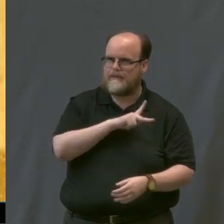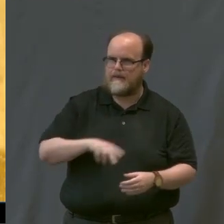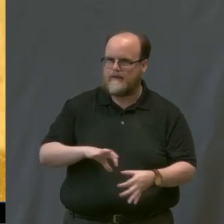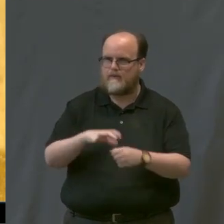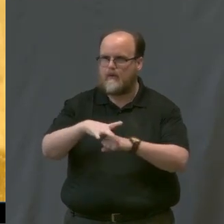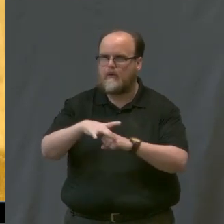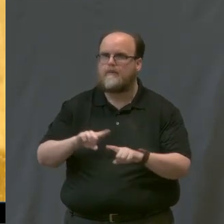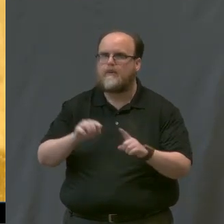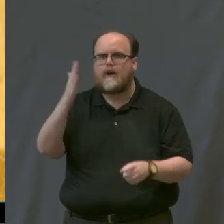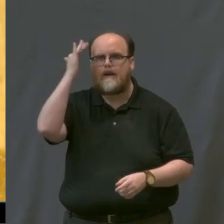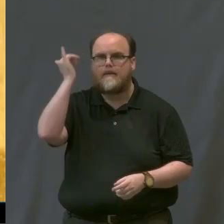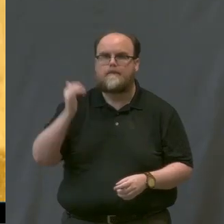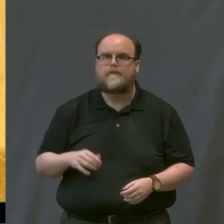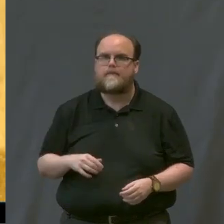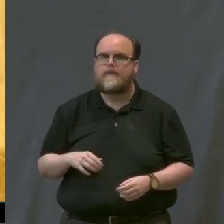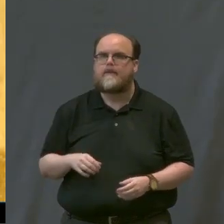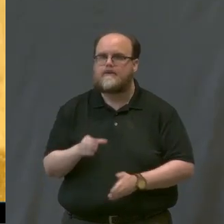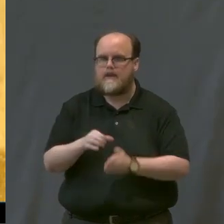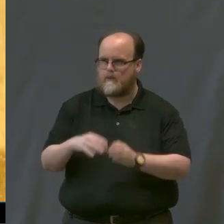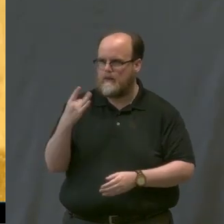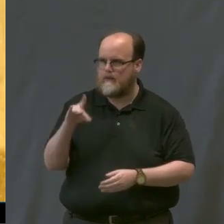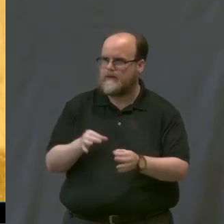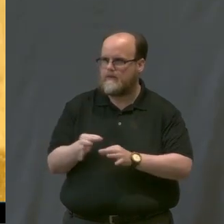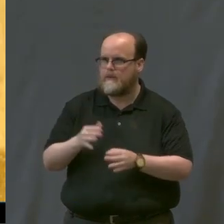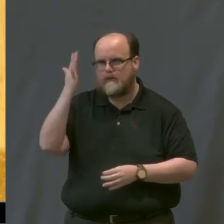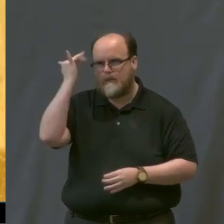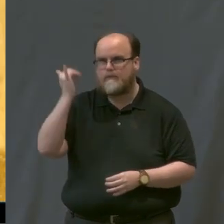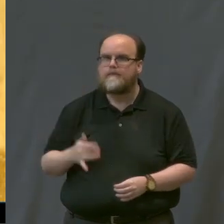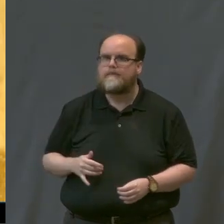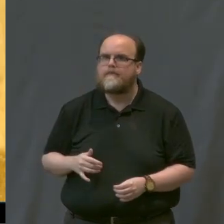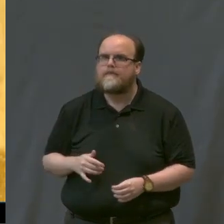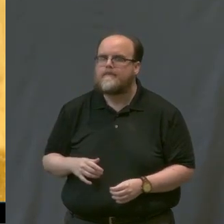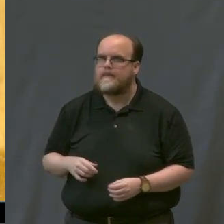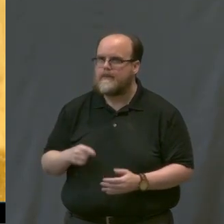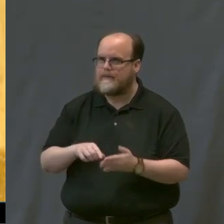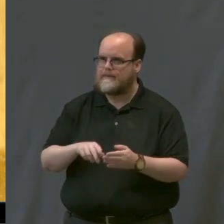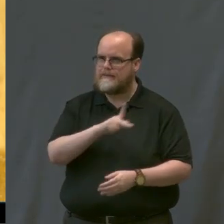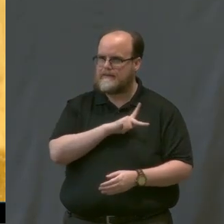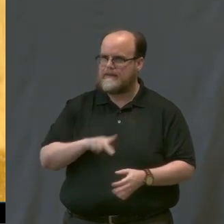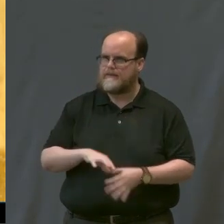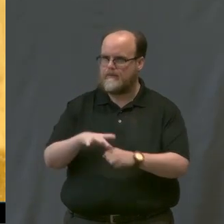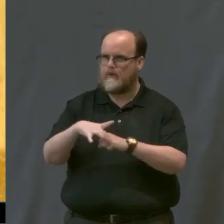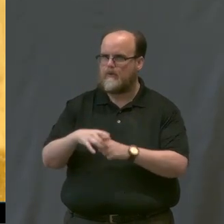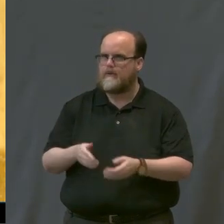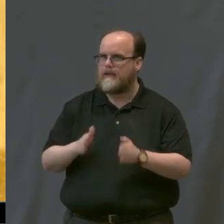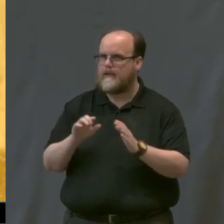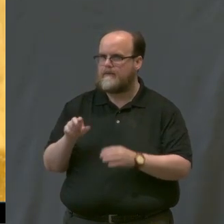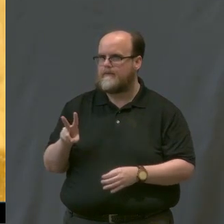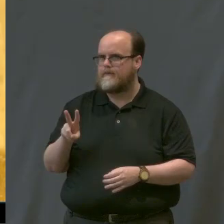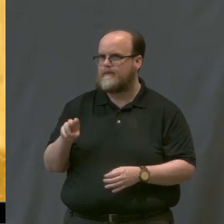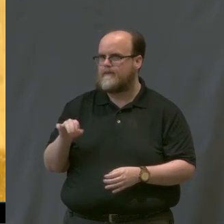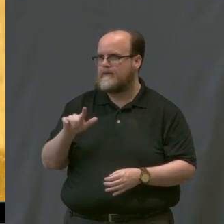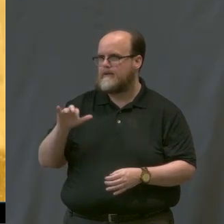is, why? Chapter 18 tells us why. These kings of the earth are allowing the villain